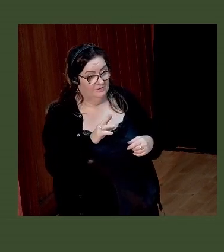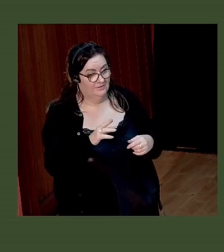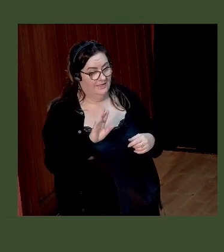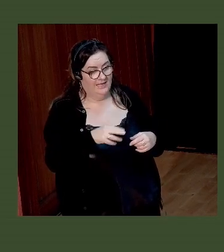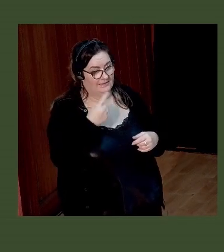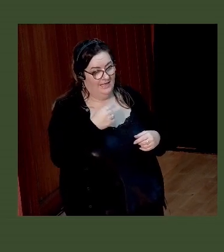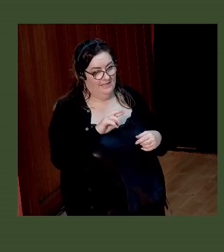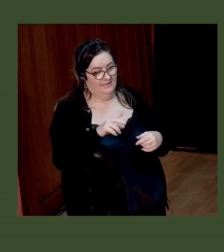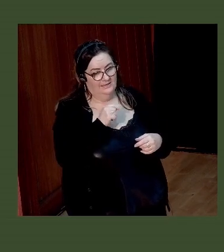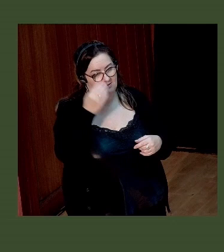Irishman,